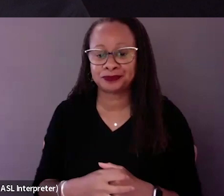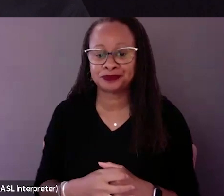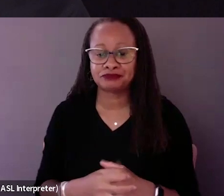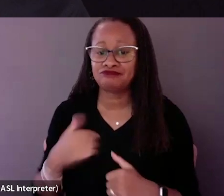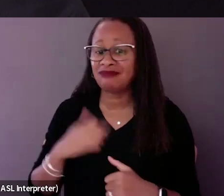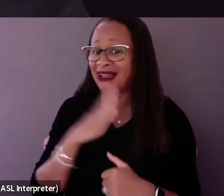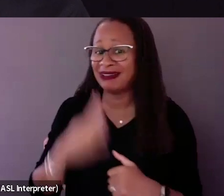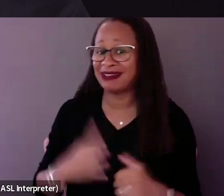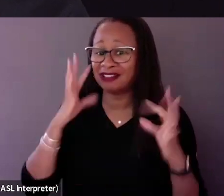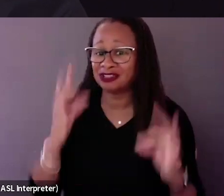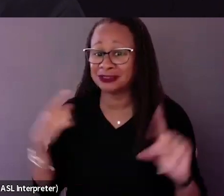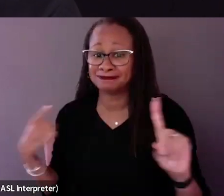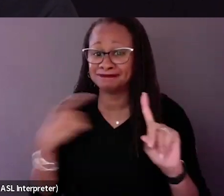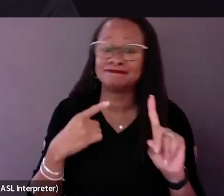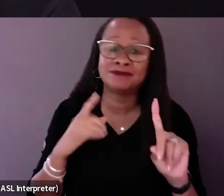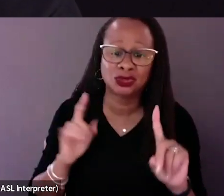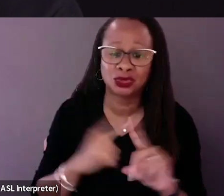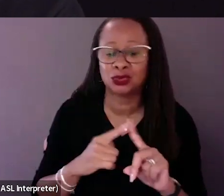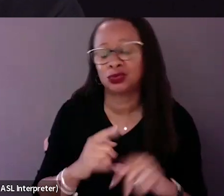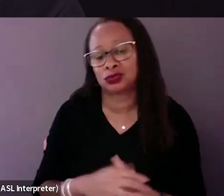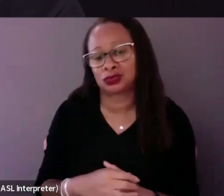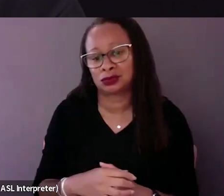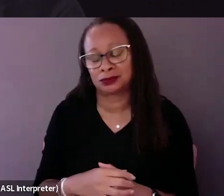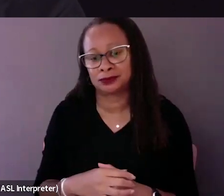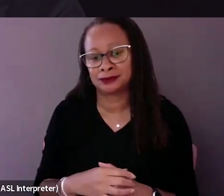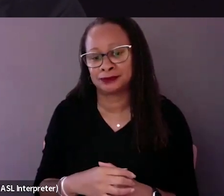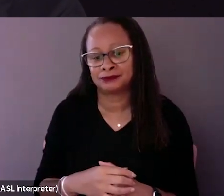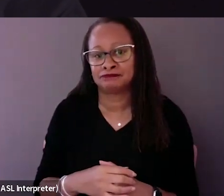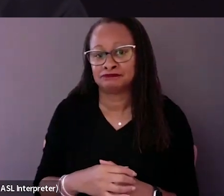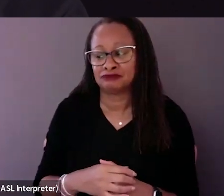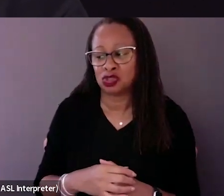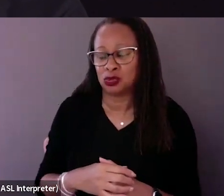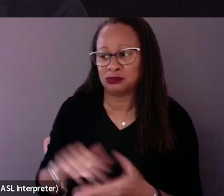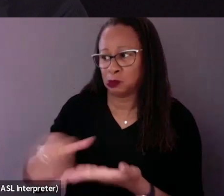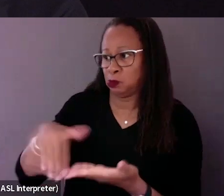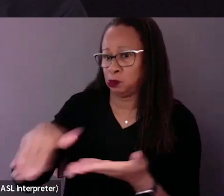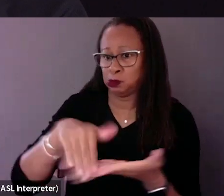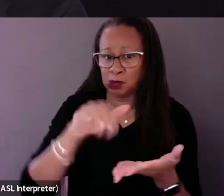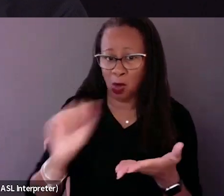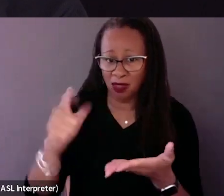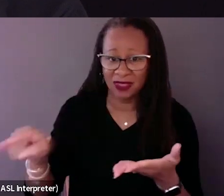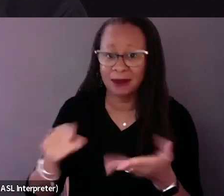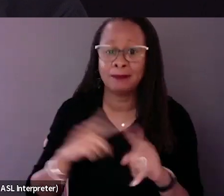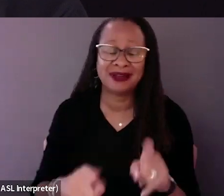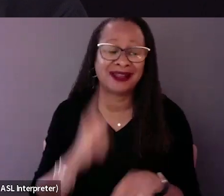never intended to, like rule them out, but I think that